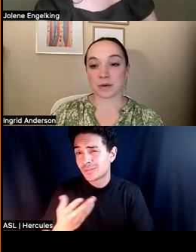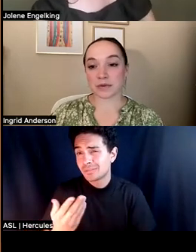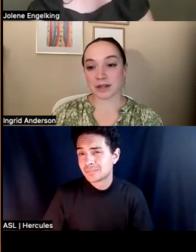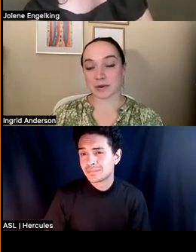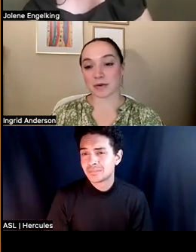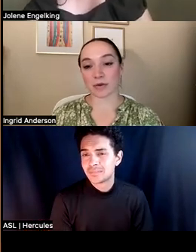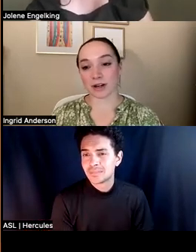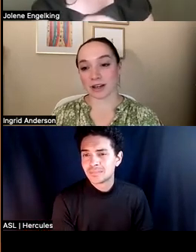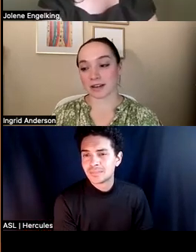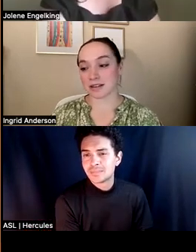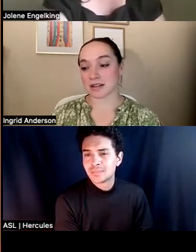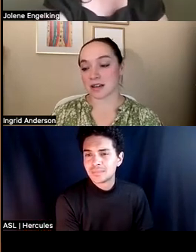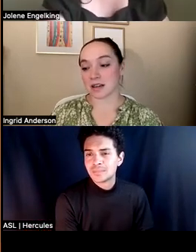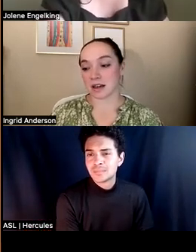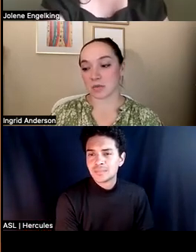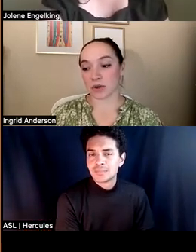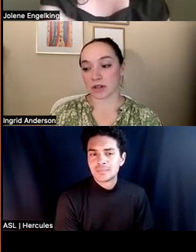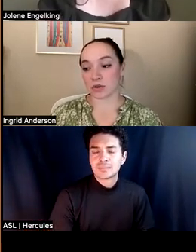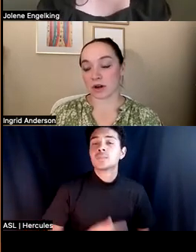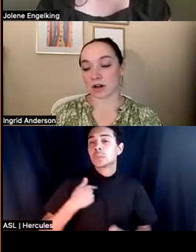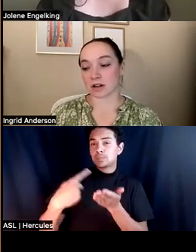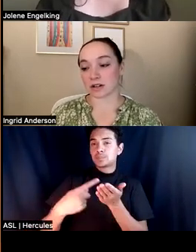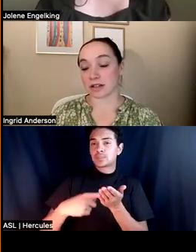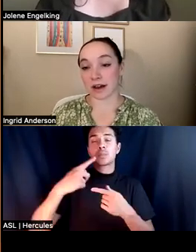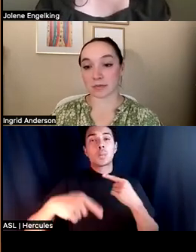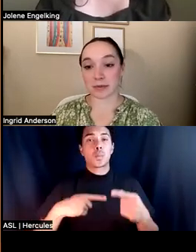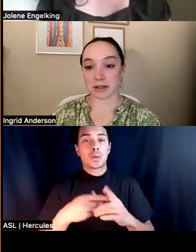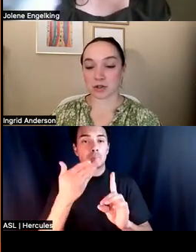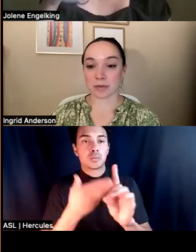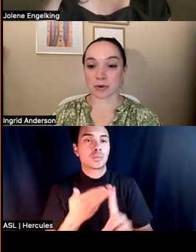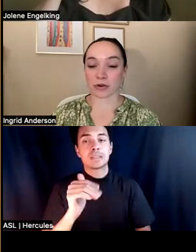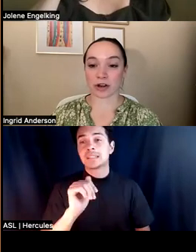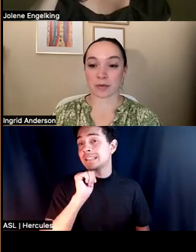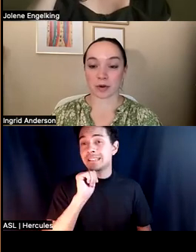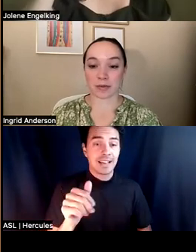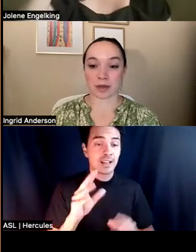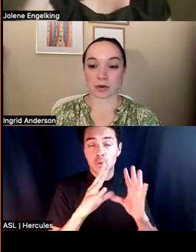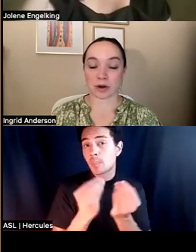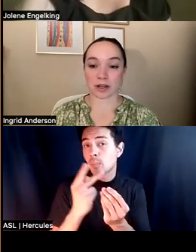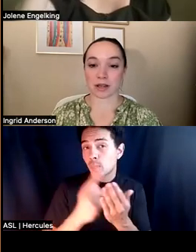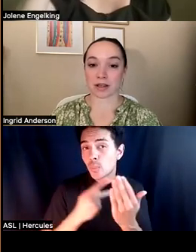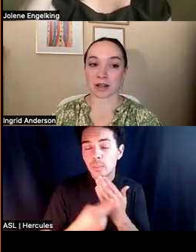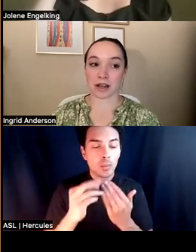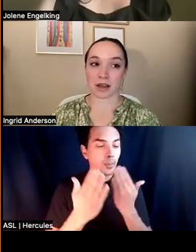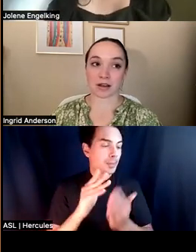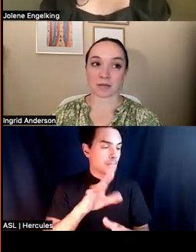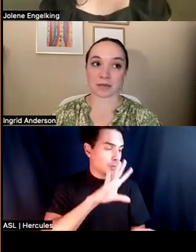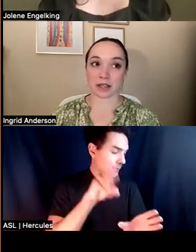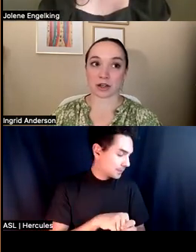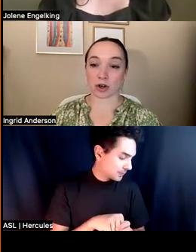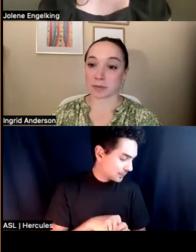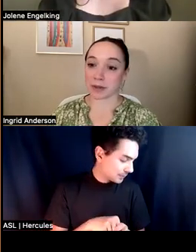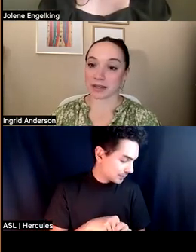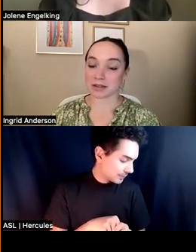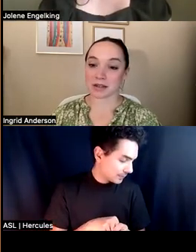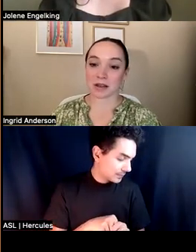think what we've talked about before is when you are not maybe in a tribal program, or maybe you are in like